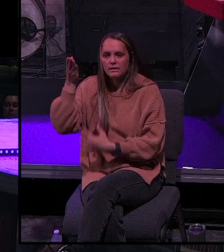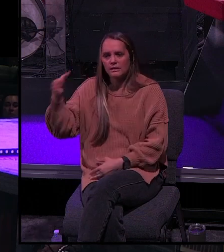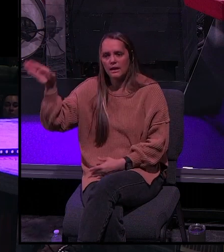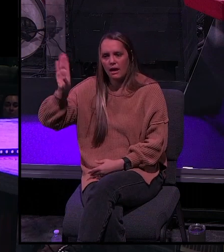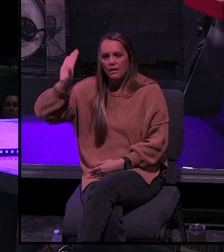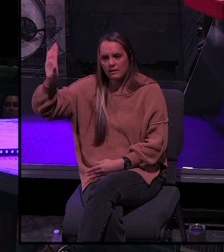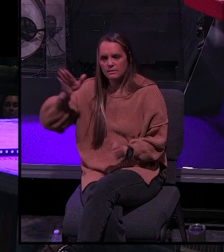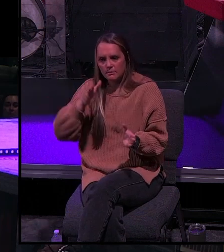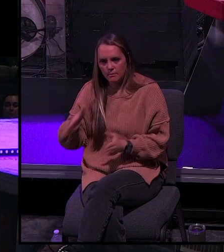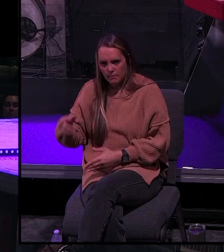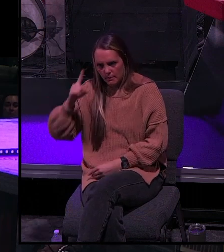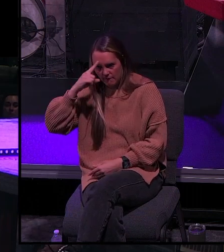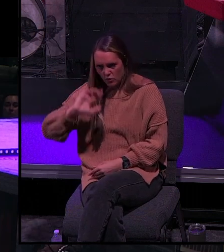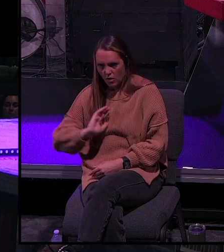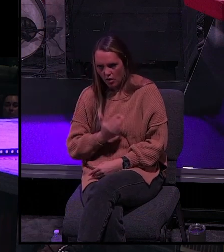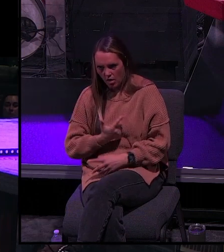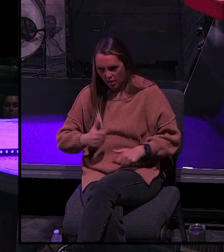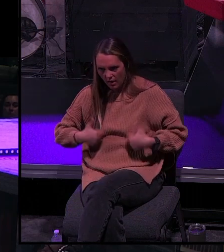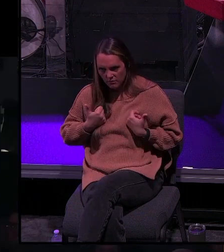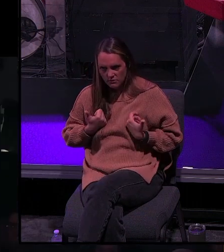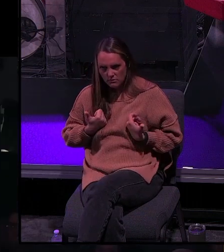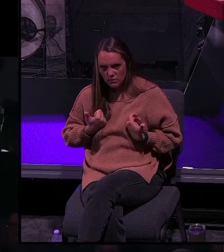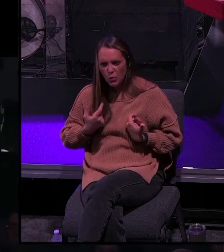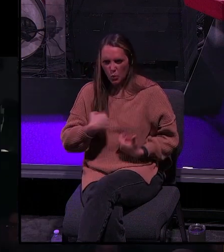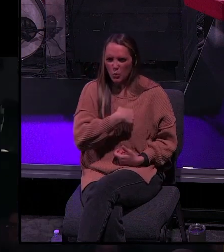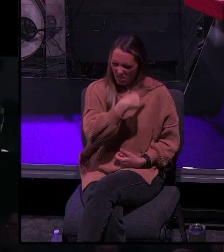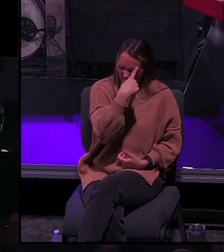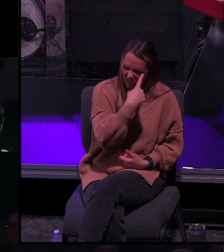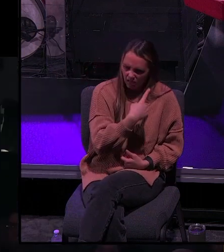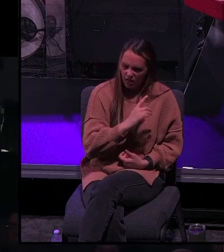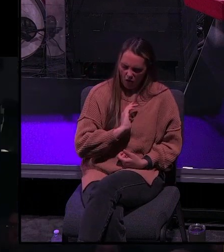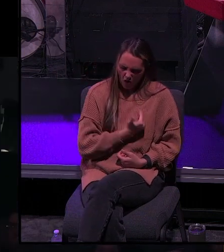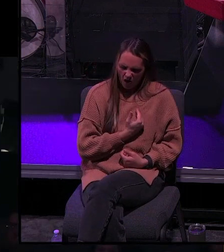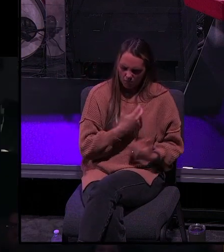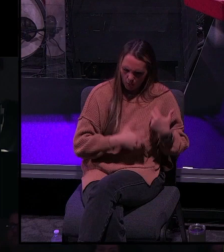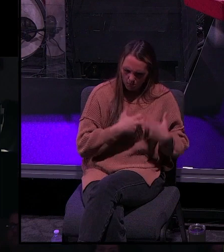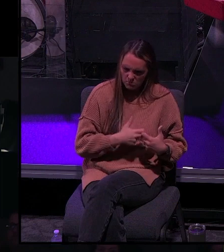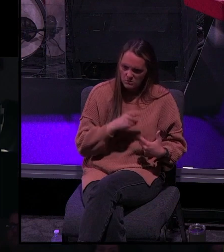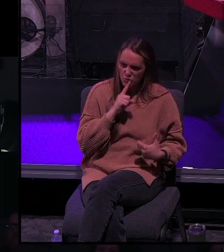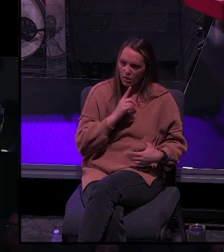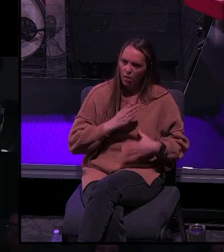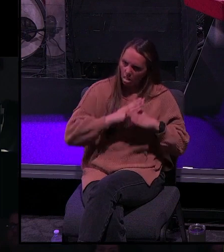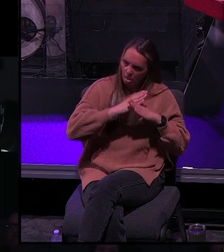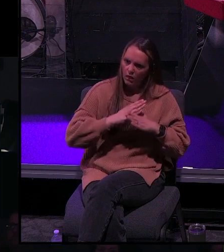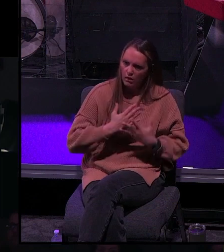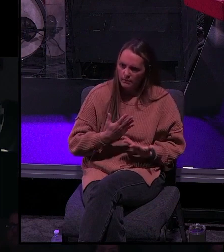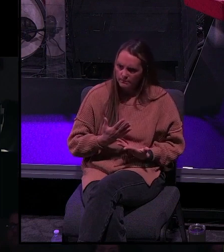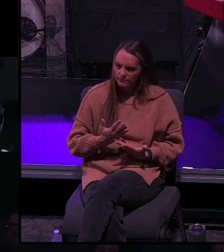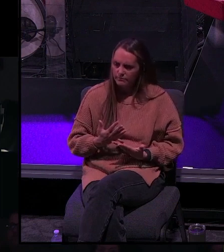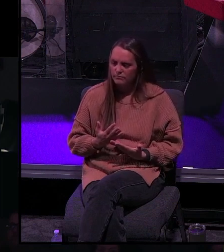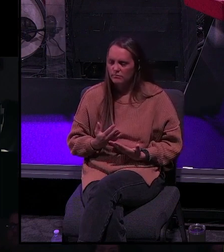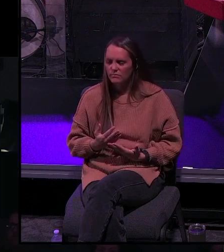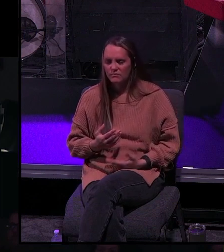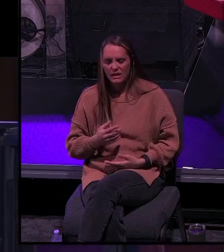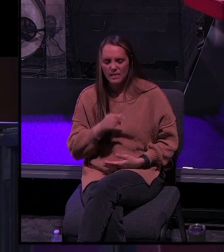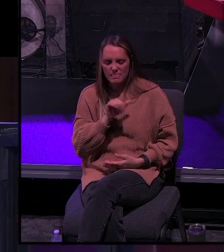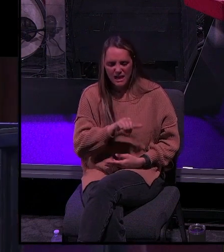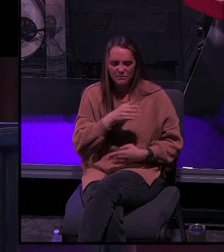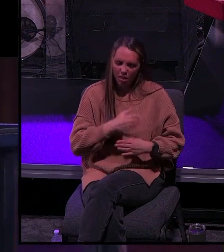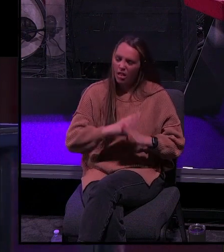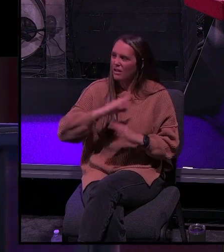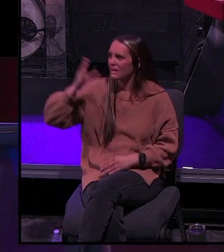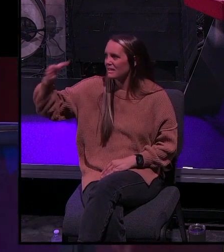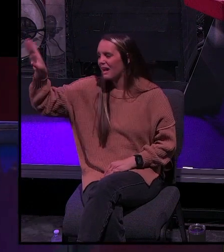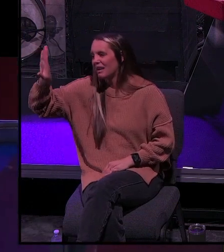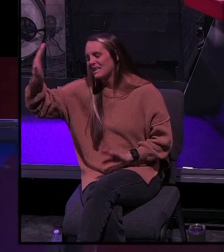what we think. Like whenever I hit a roadblock, whenever I hit a challenge, well, that thing is actually interfering. It's getting in the way of God's plan for my life, so